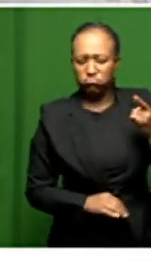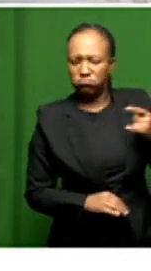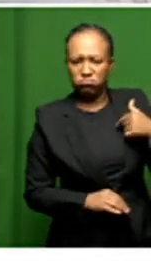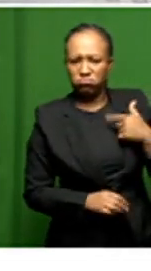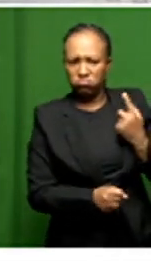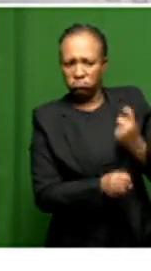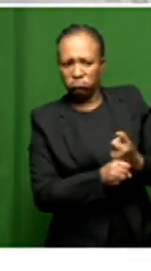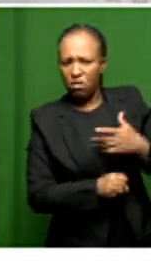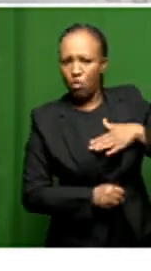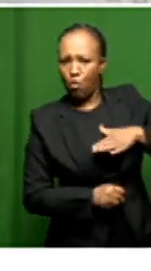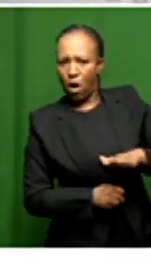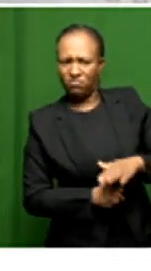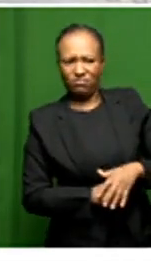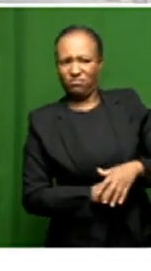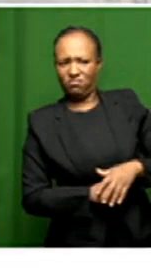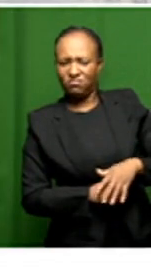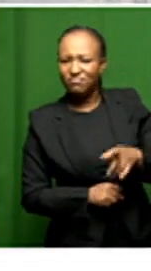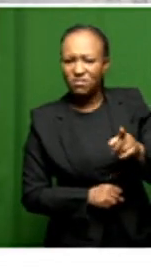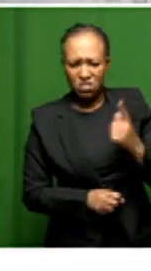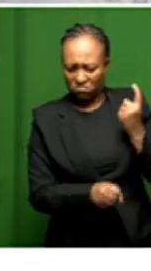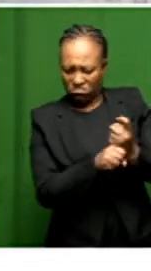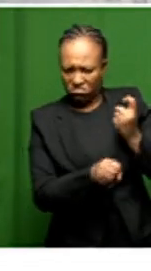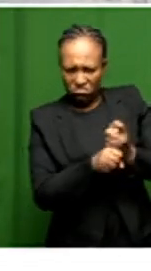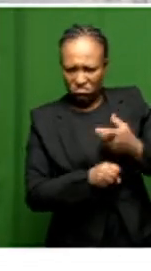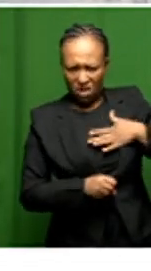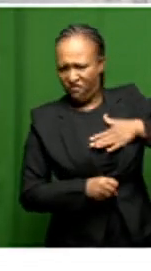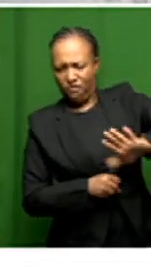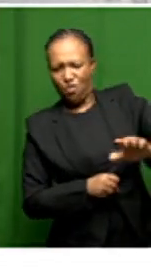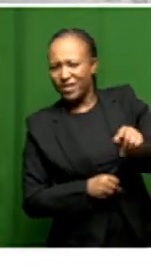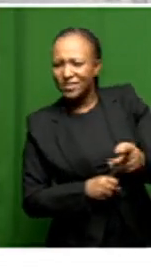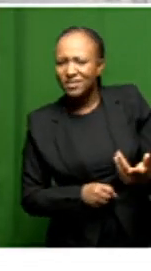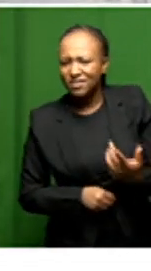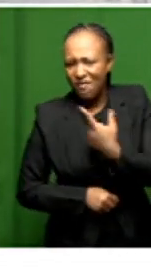of the population digging their heels in and saying, no, I don't want this vaccine.